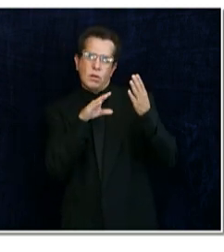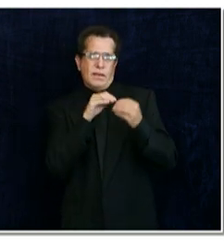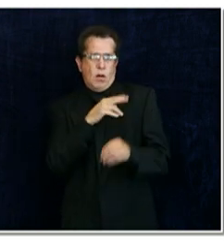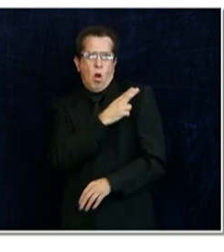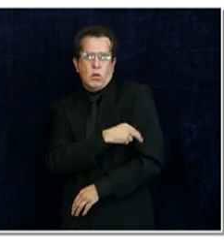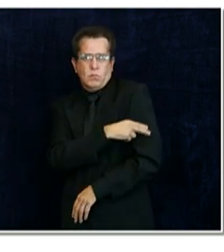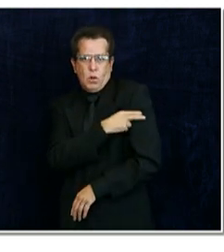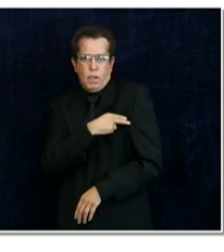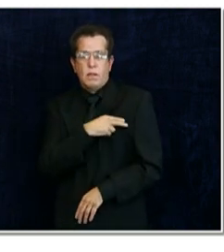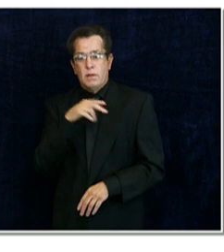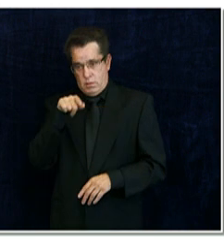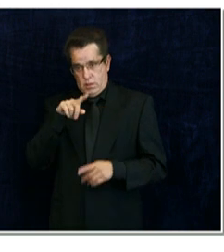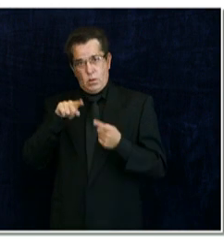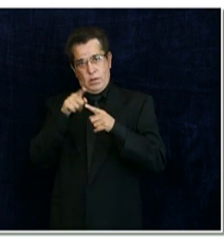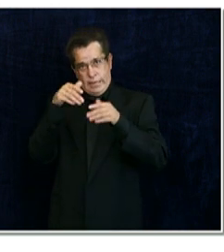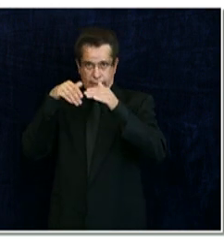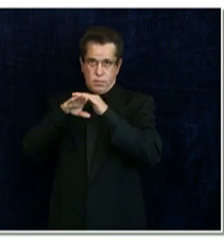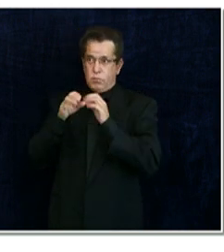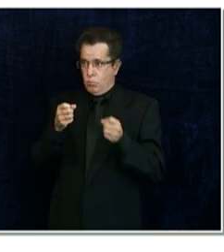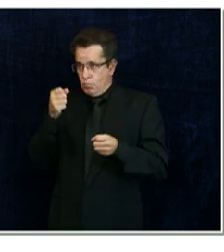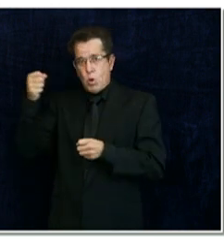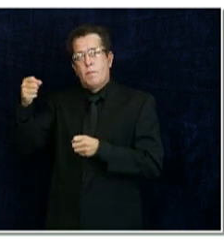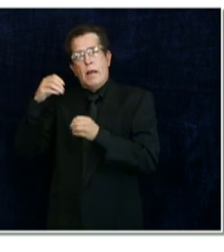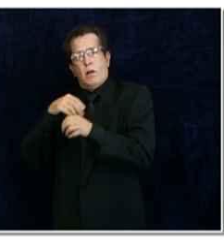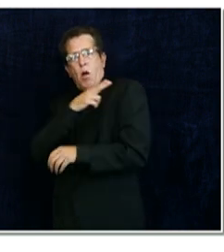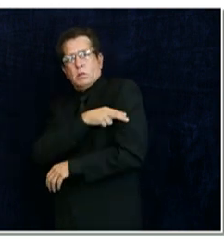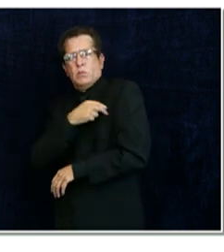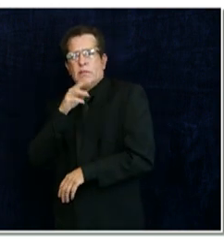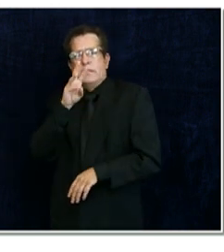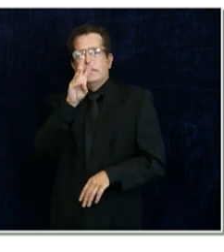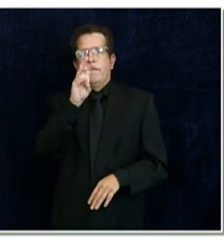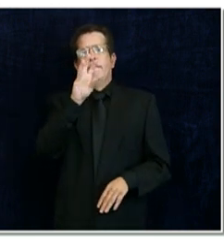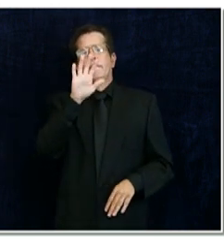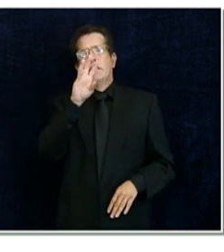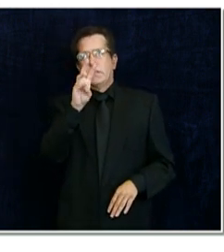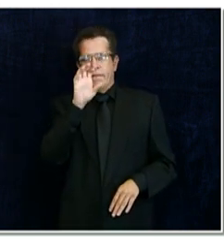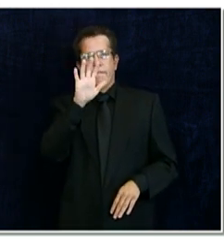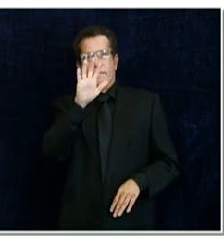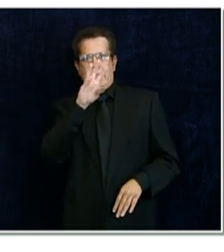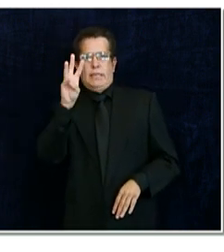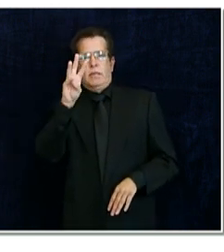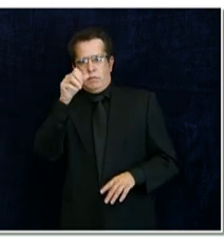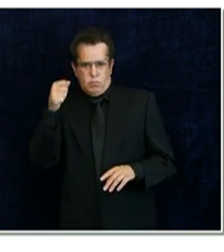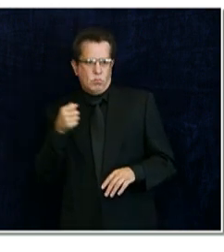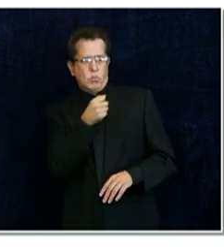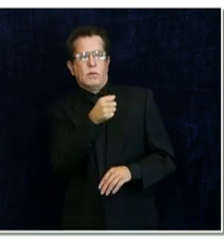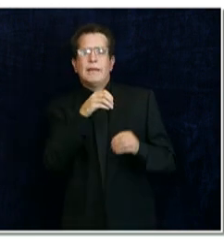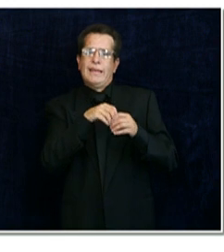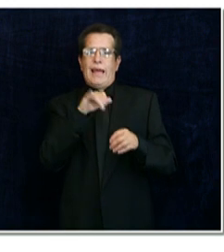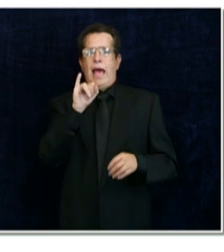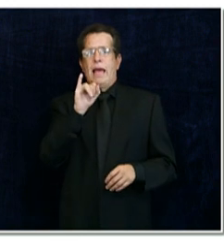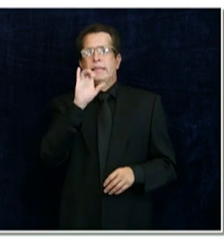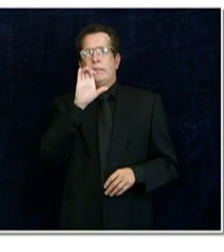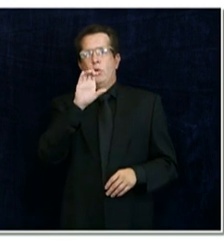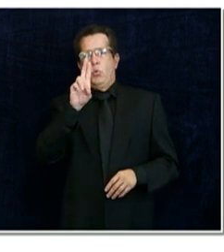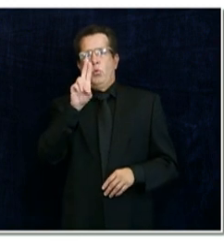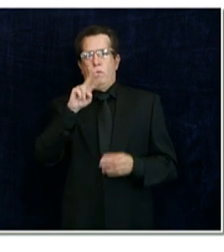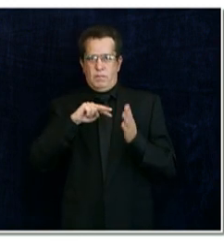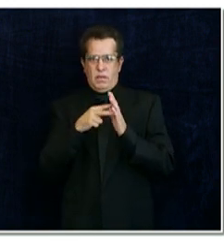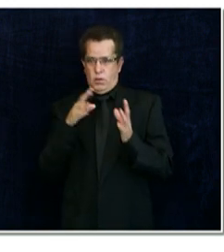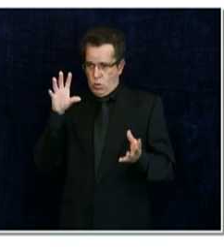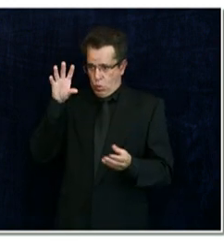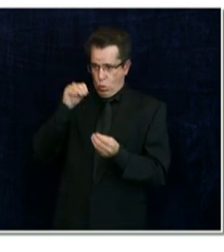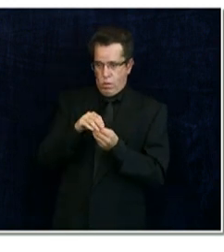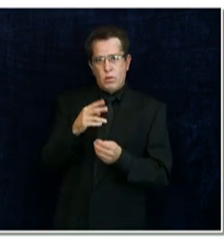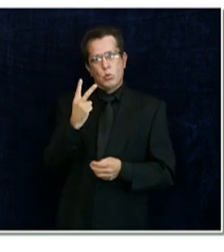the number of those hospitalized, 656 have been admitted to the ICU. This represents 2% of the total